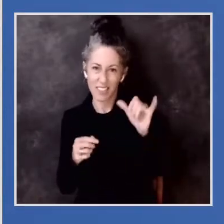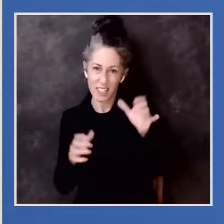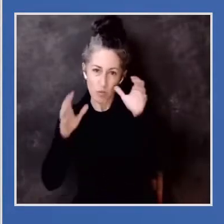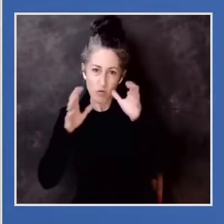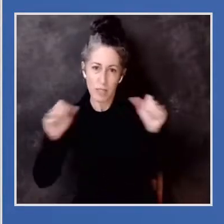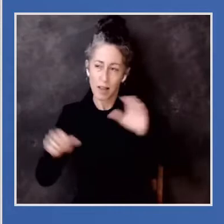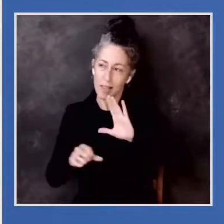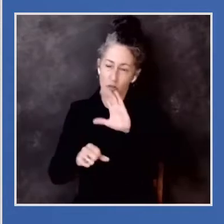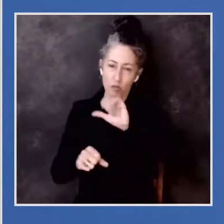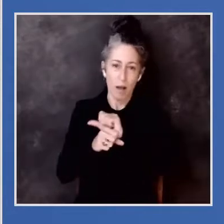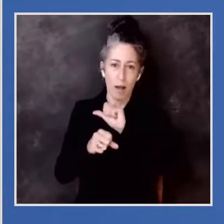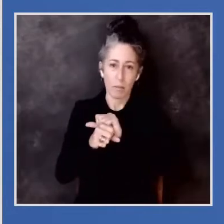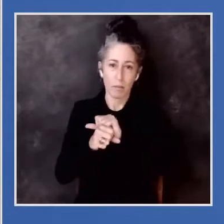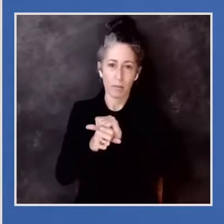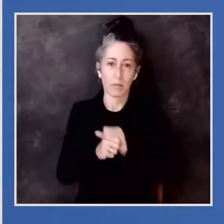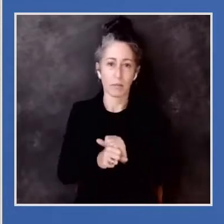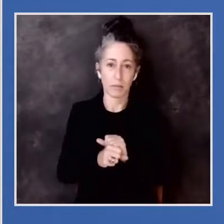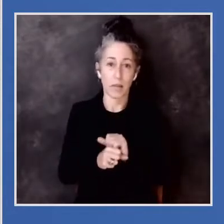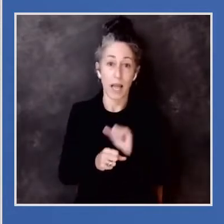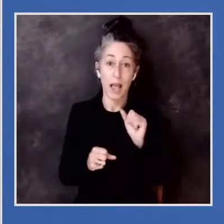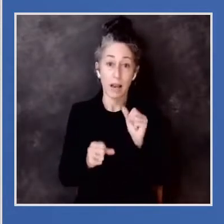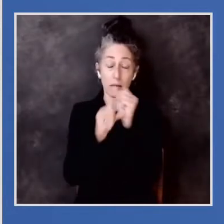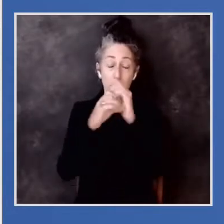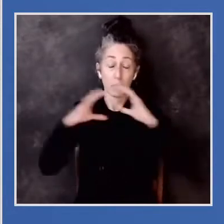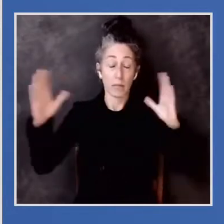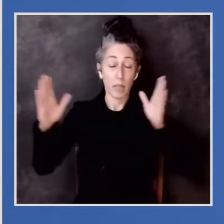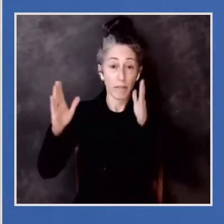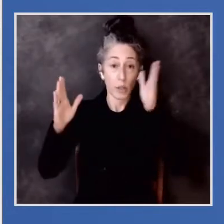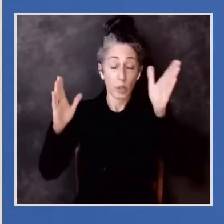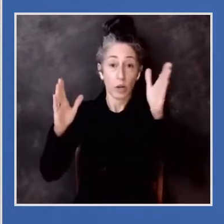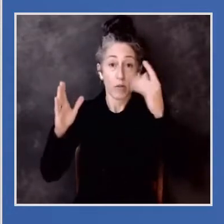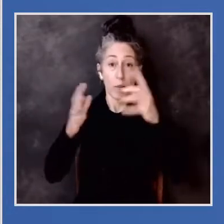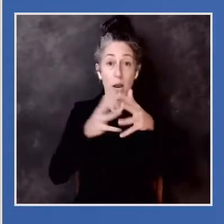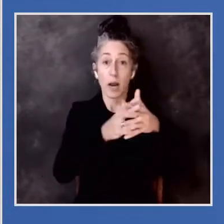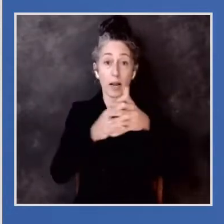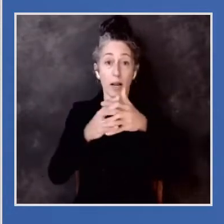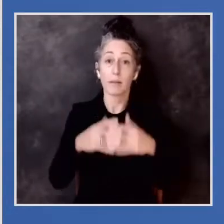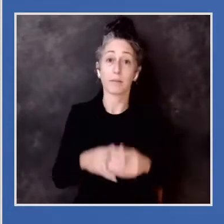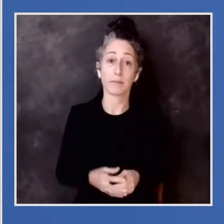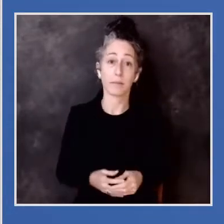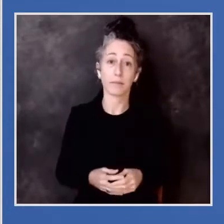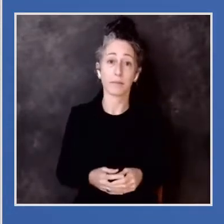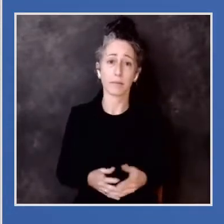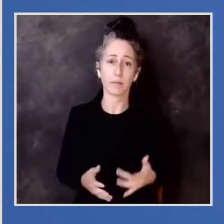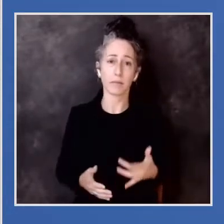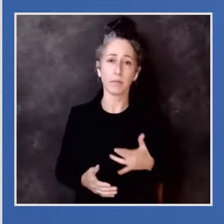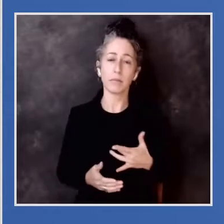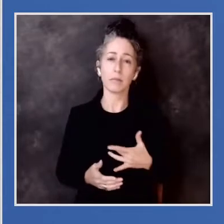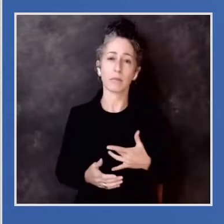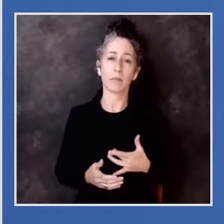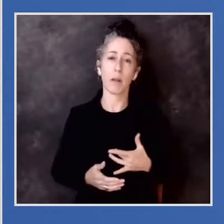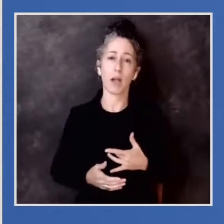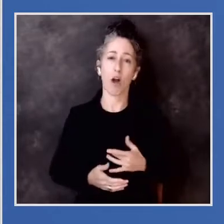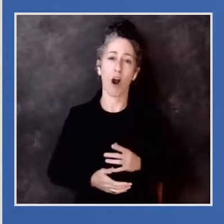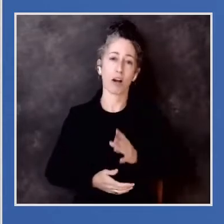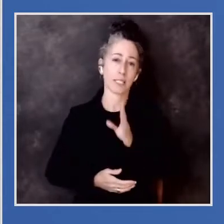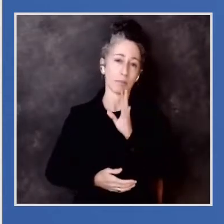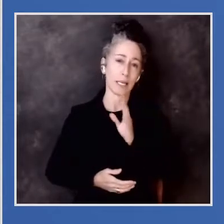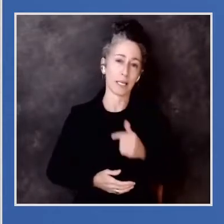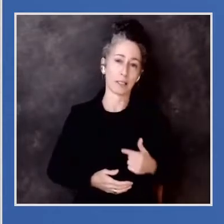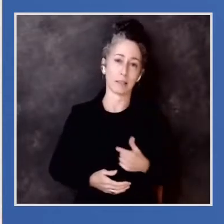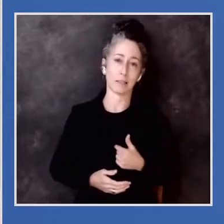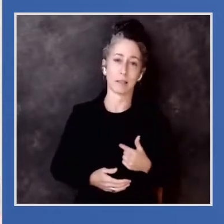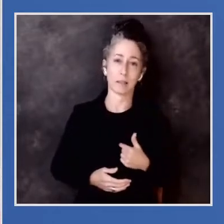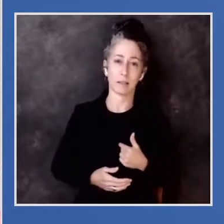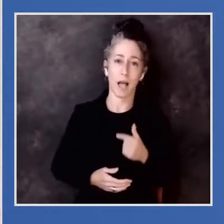And that's how I see the future. I tell you this from my heart. I believe America in an America